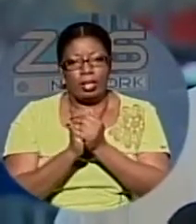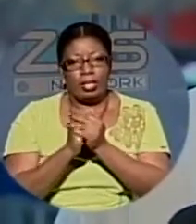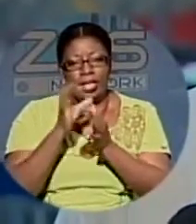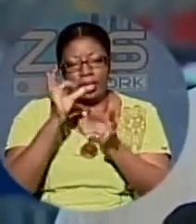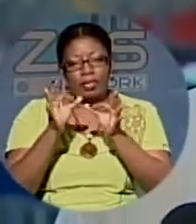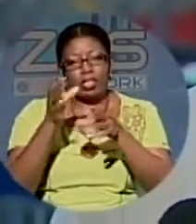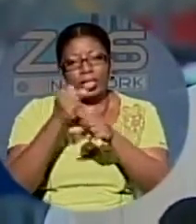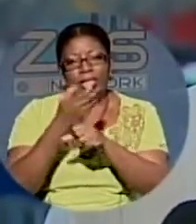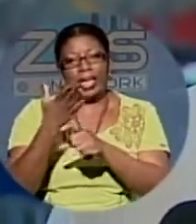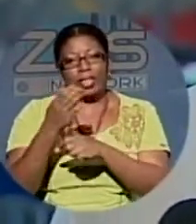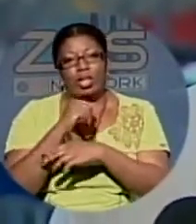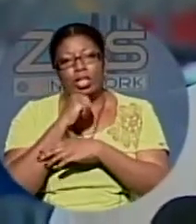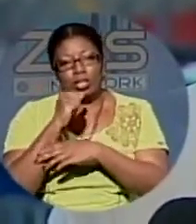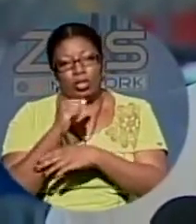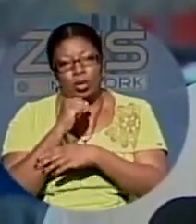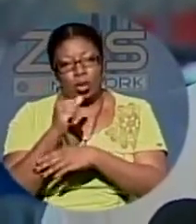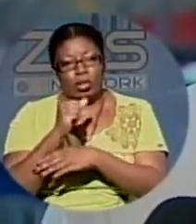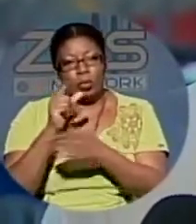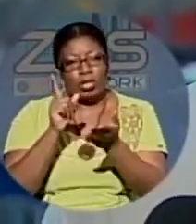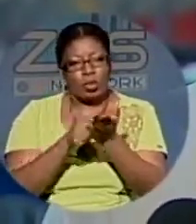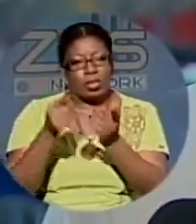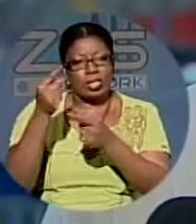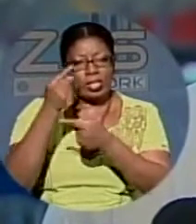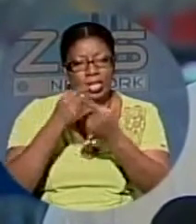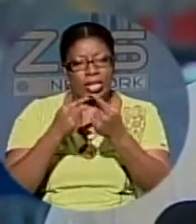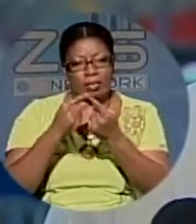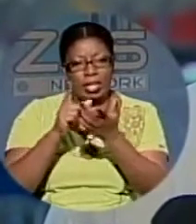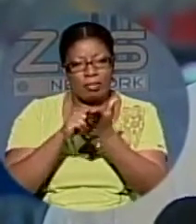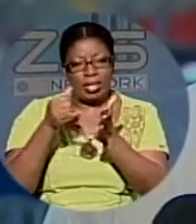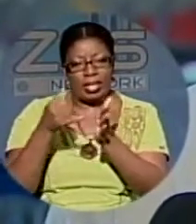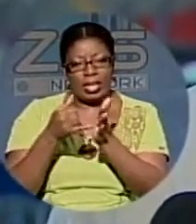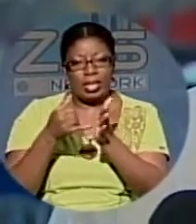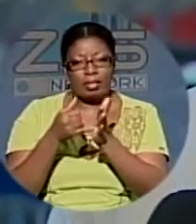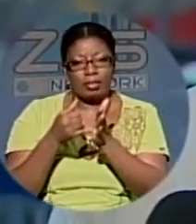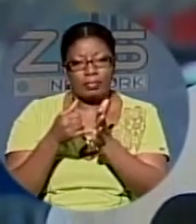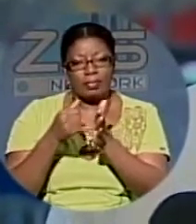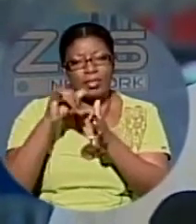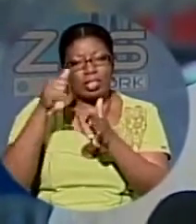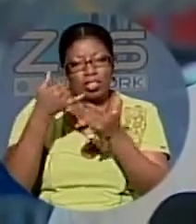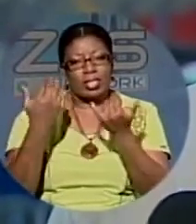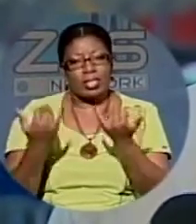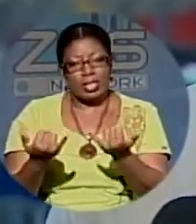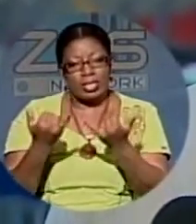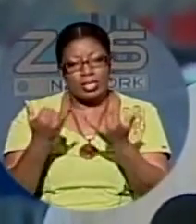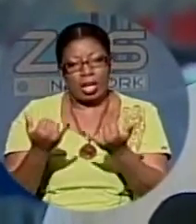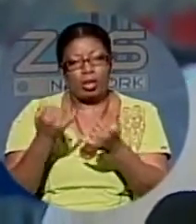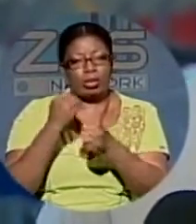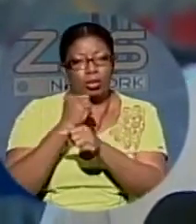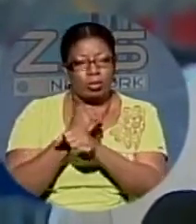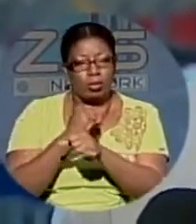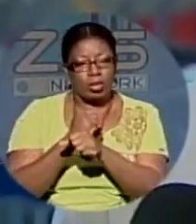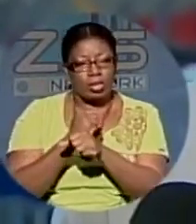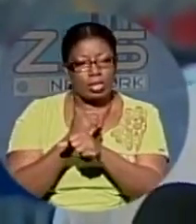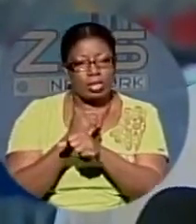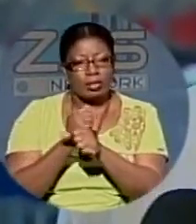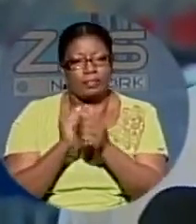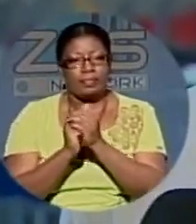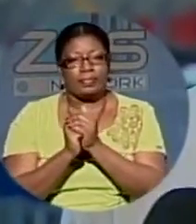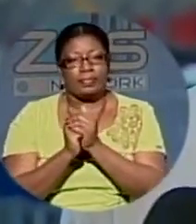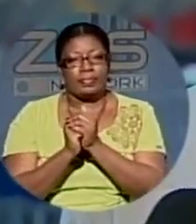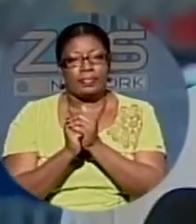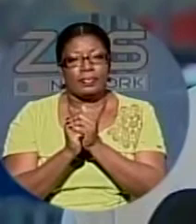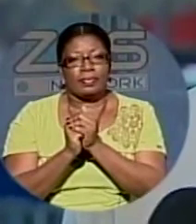get there or not. And, when the news came over that he'd made it, then, it's just now doing the work. He's always